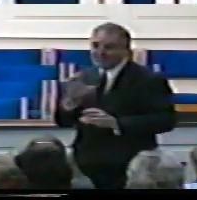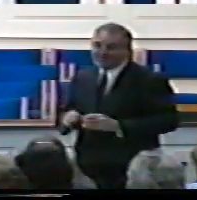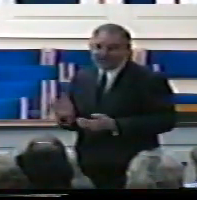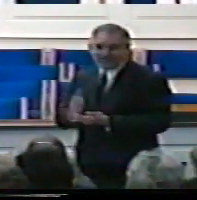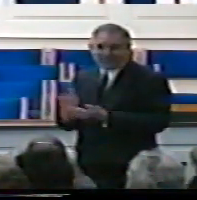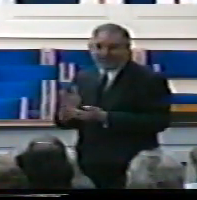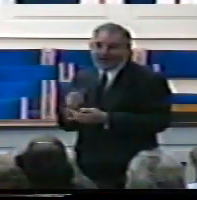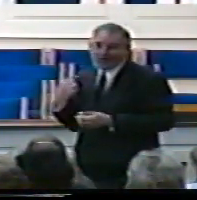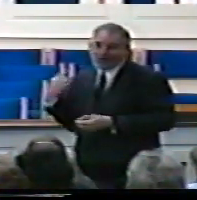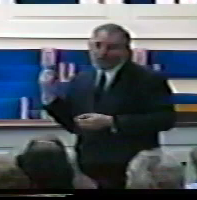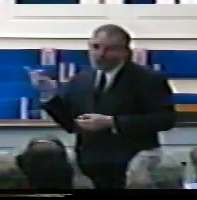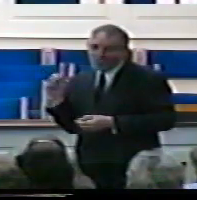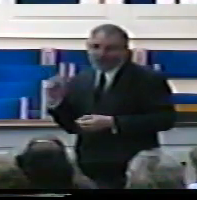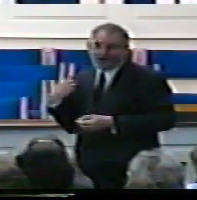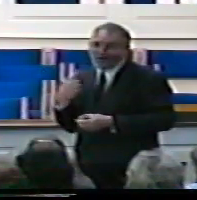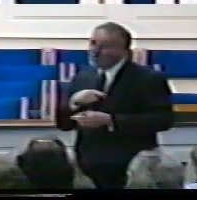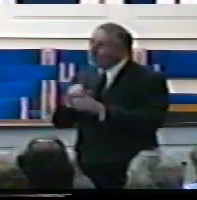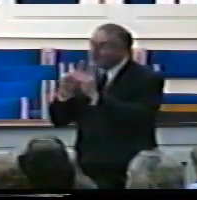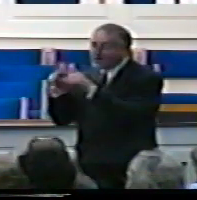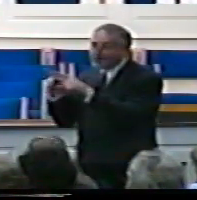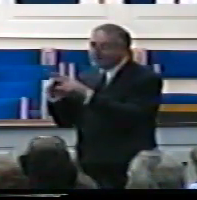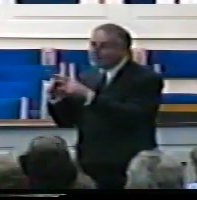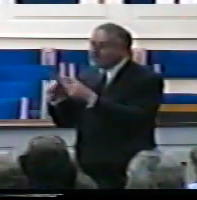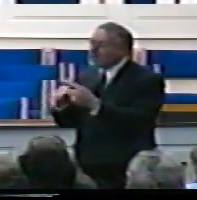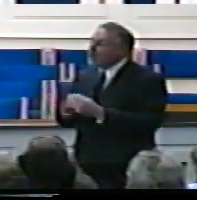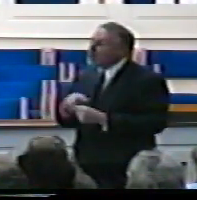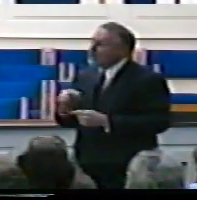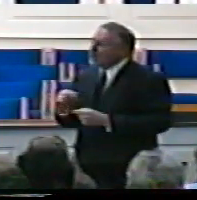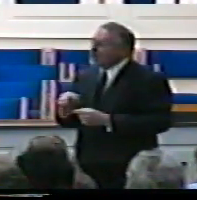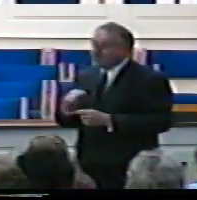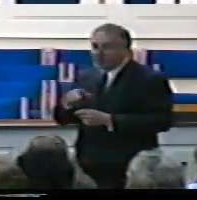I go. And believe it or not, you do too.